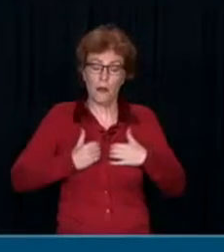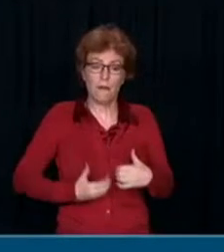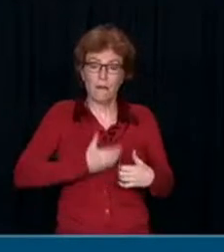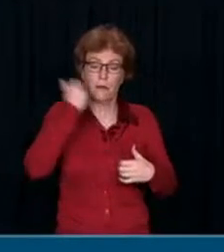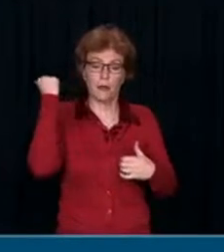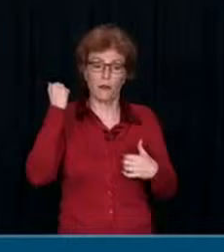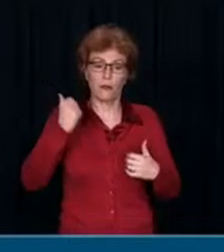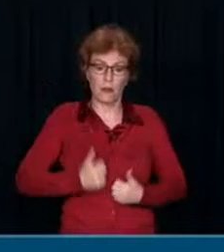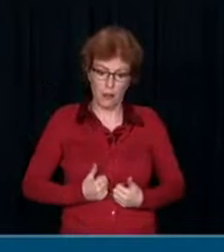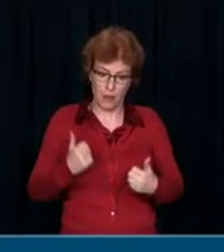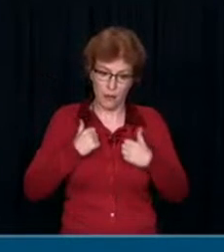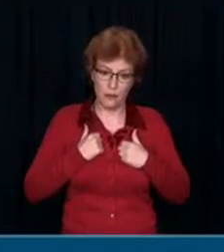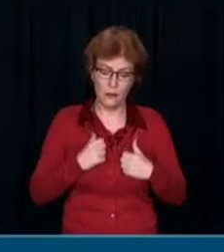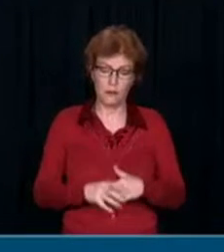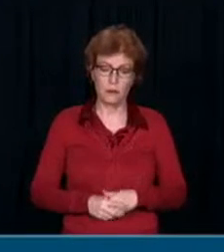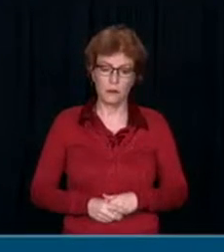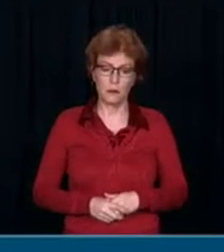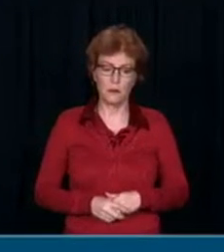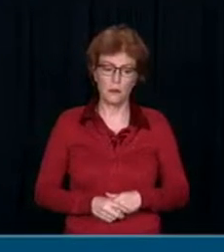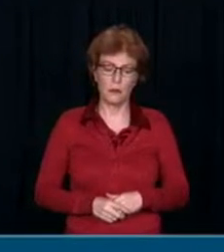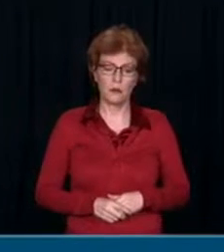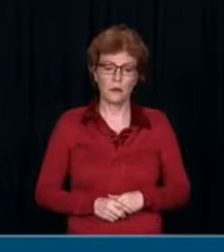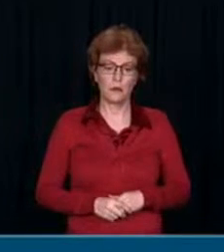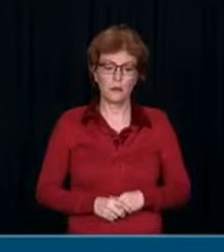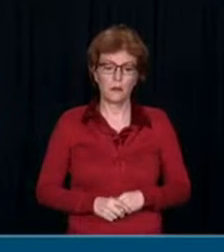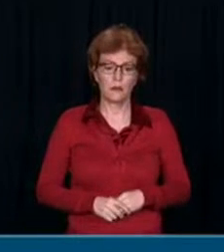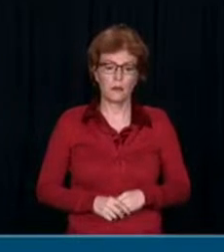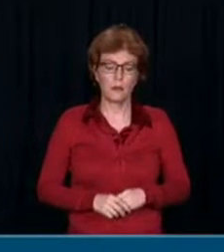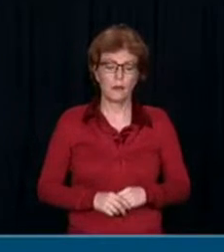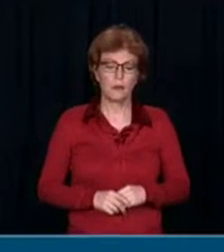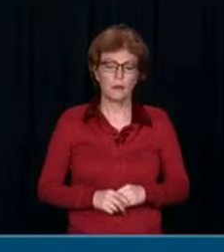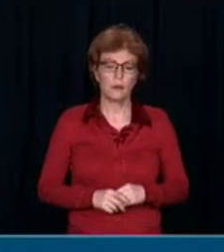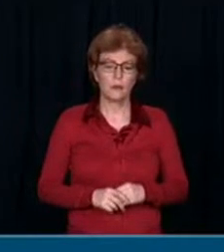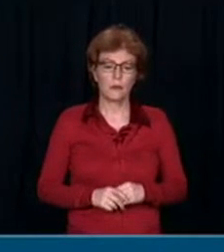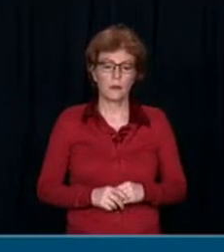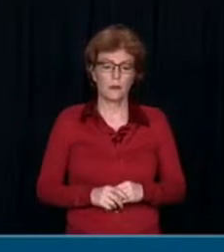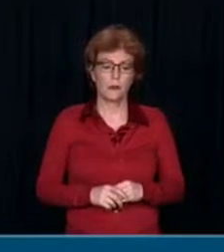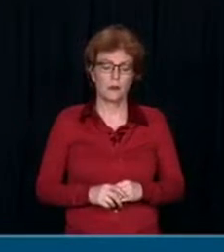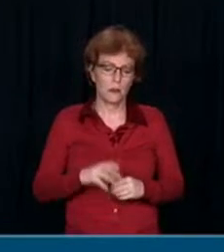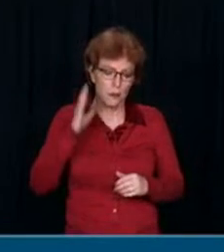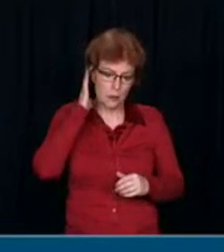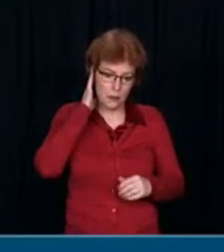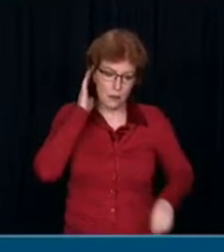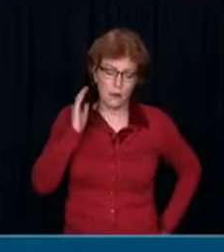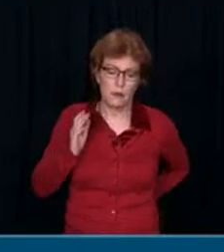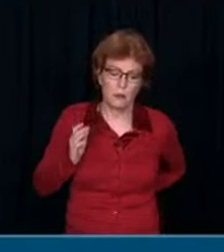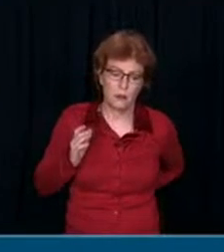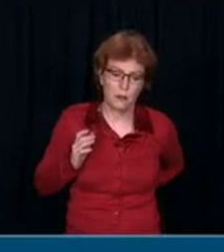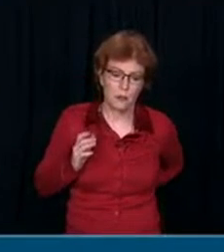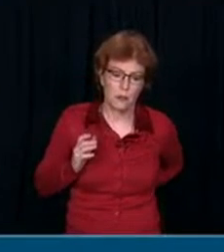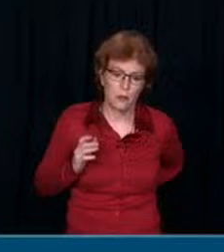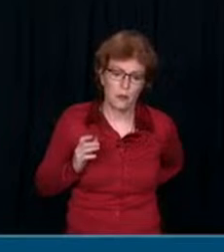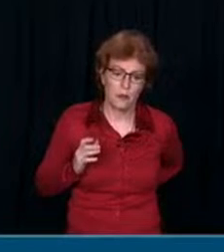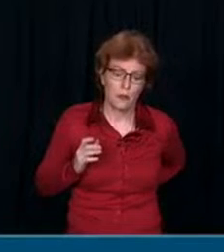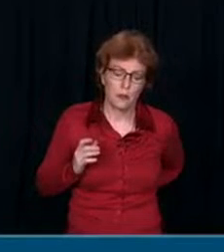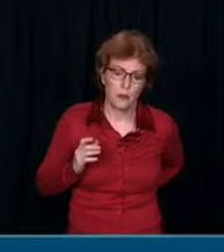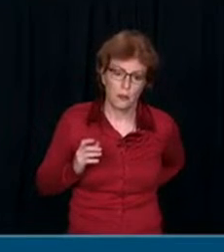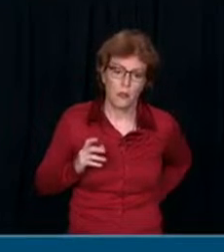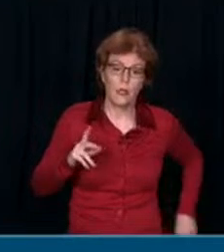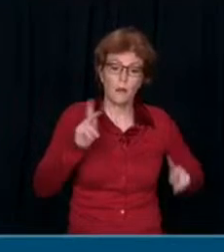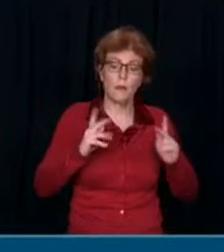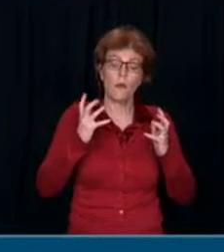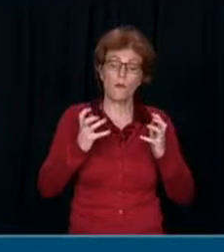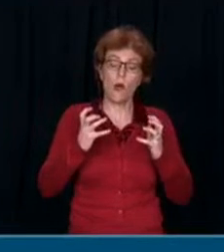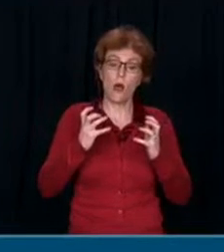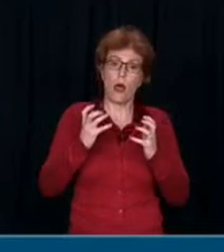better life. And to this day, people are wanting to have a piece of that American